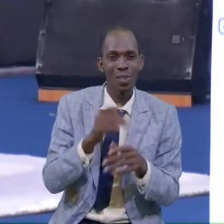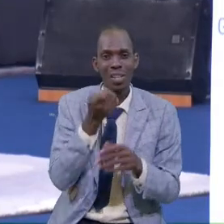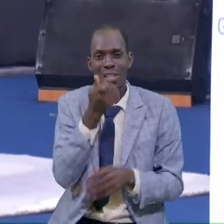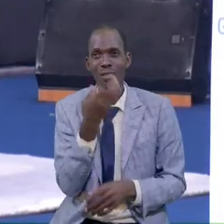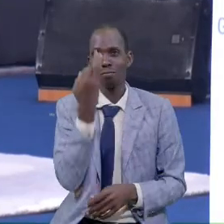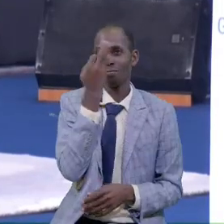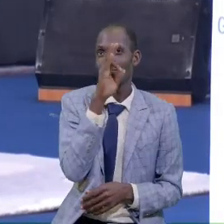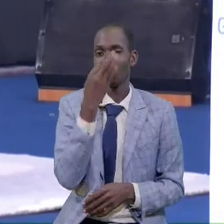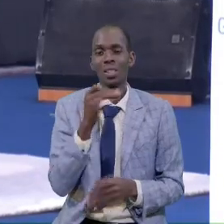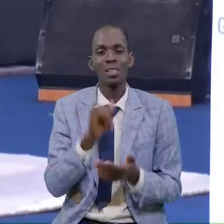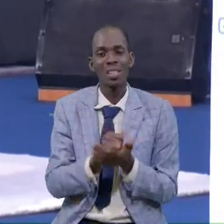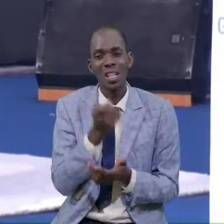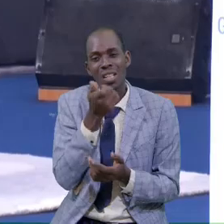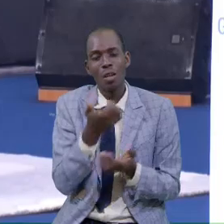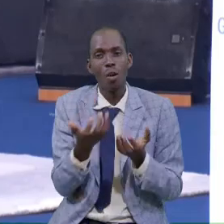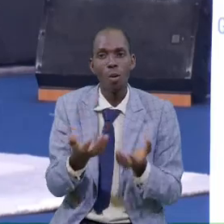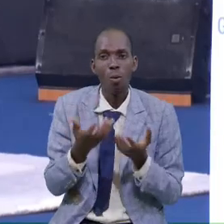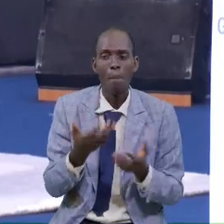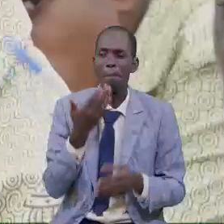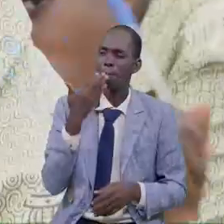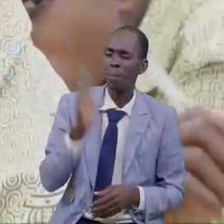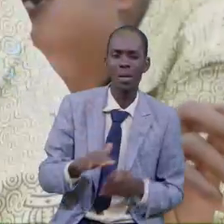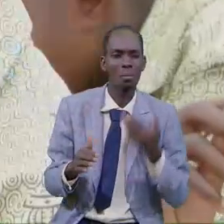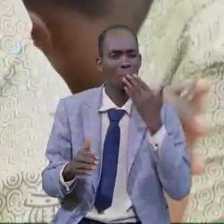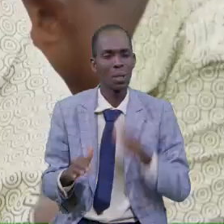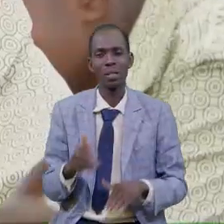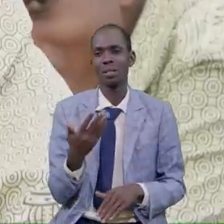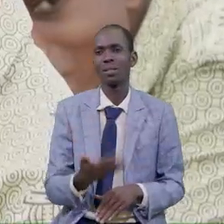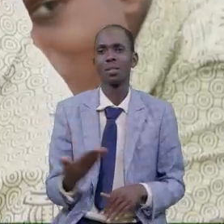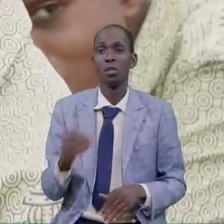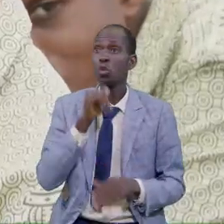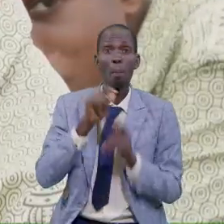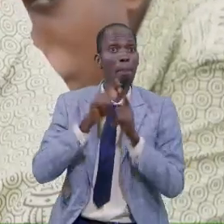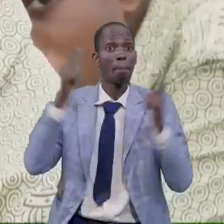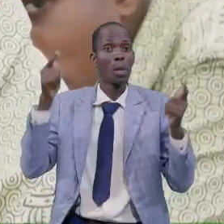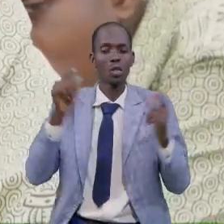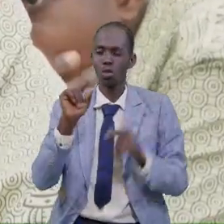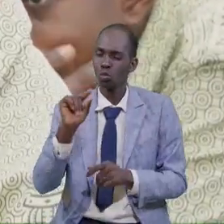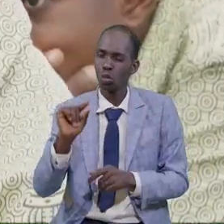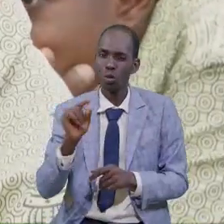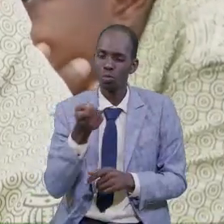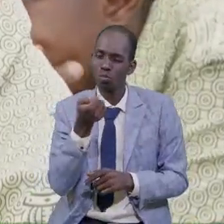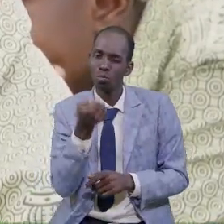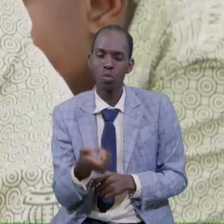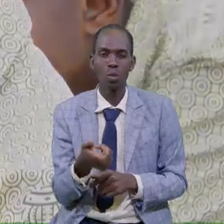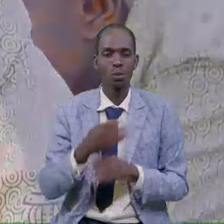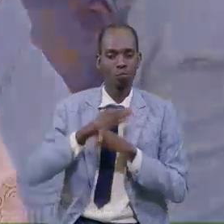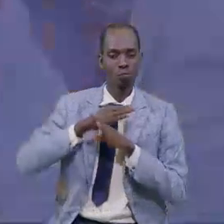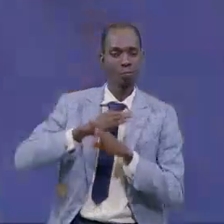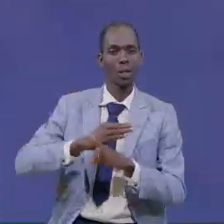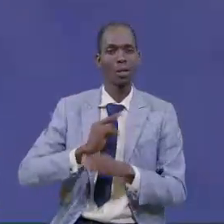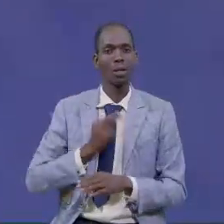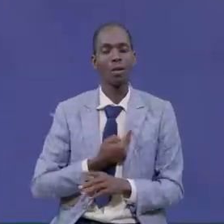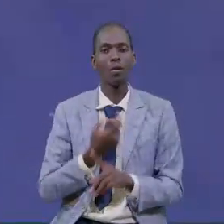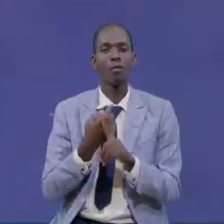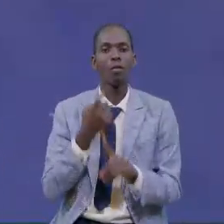there, bad things, not too big, just small, shuts us away from the world where